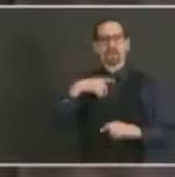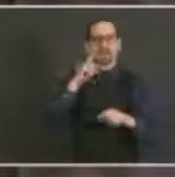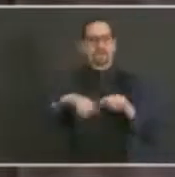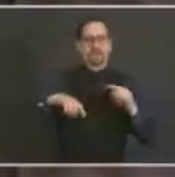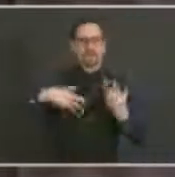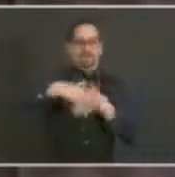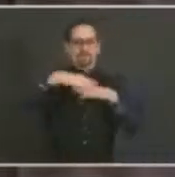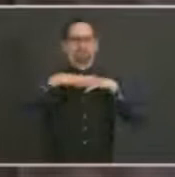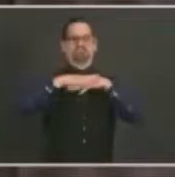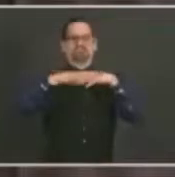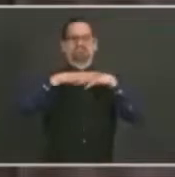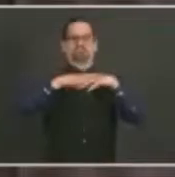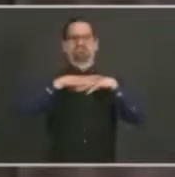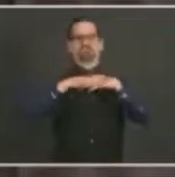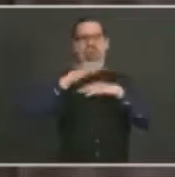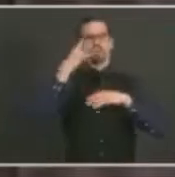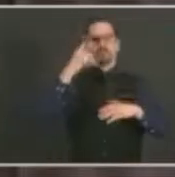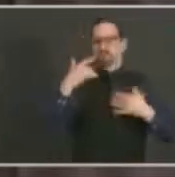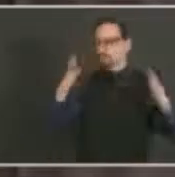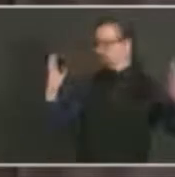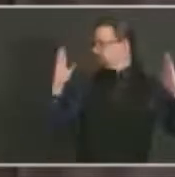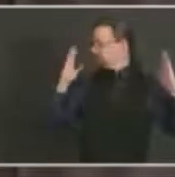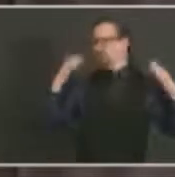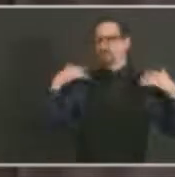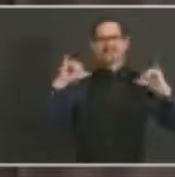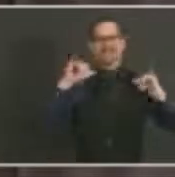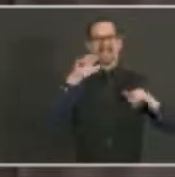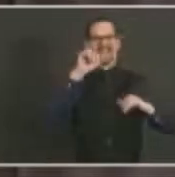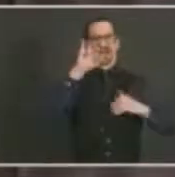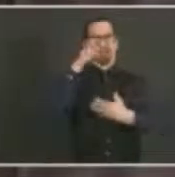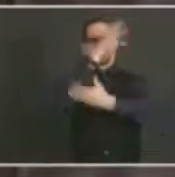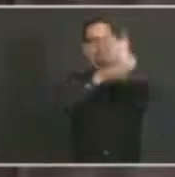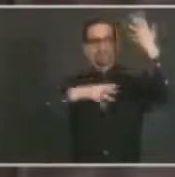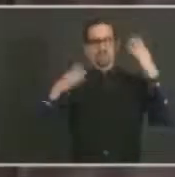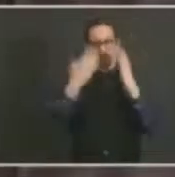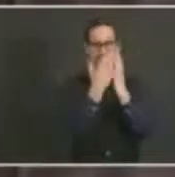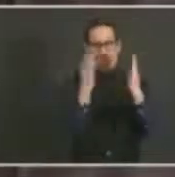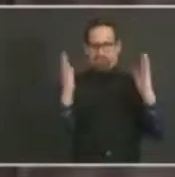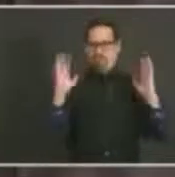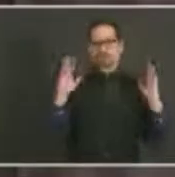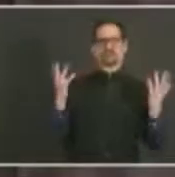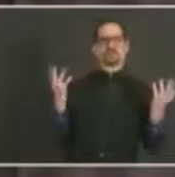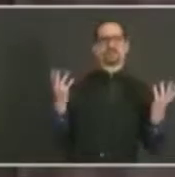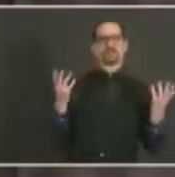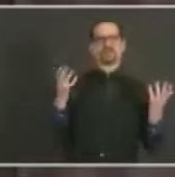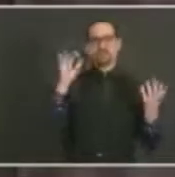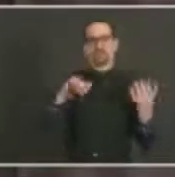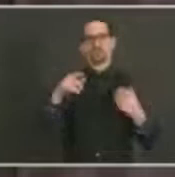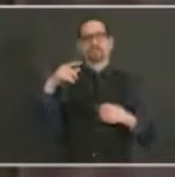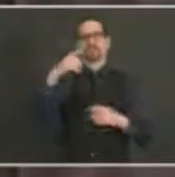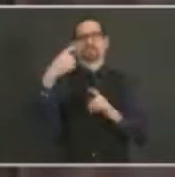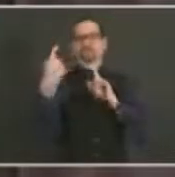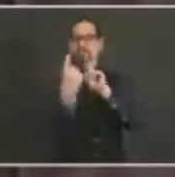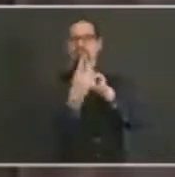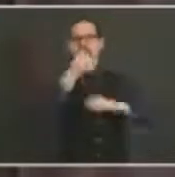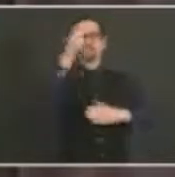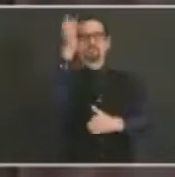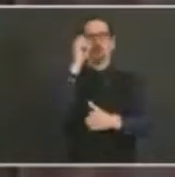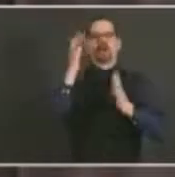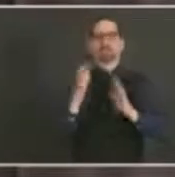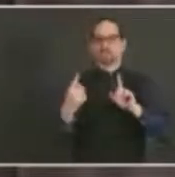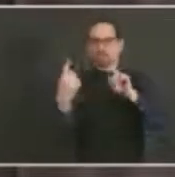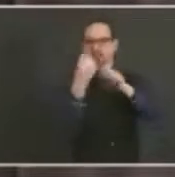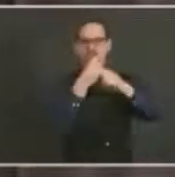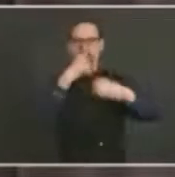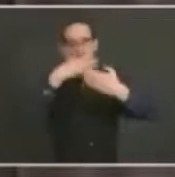still there in between that and the bartender. So it's really being thoughtful. It's hard, to take that approach, but